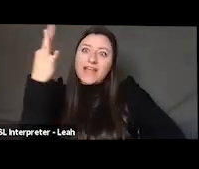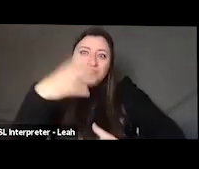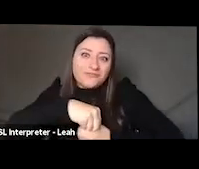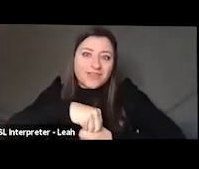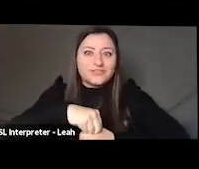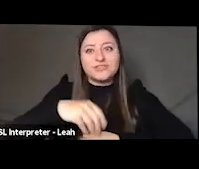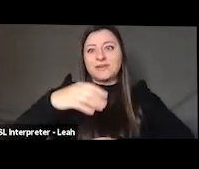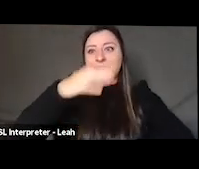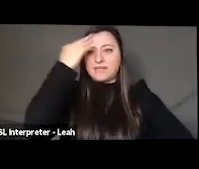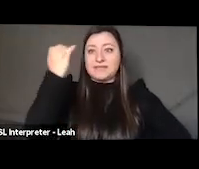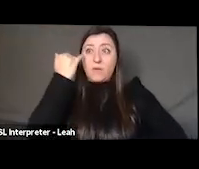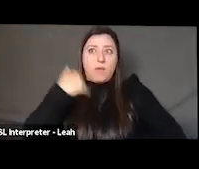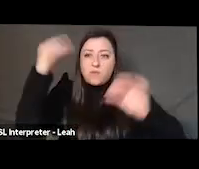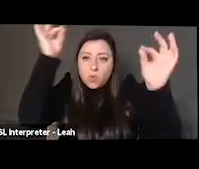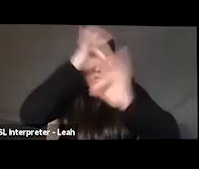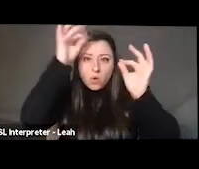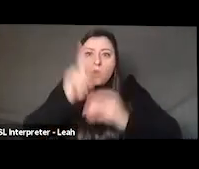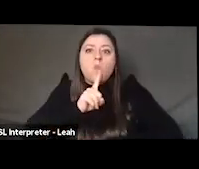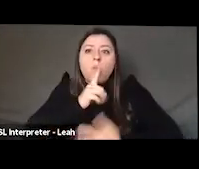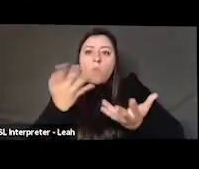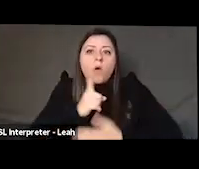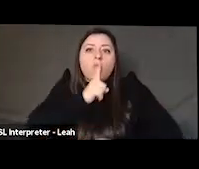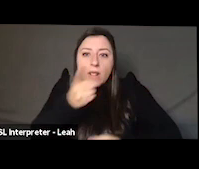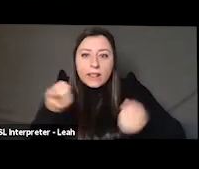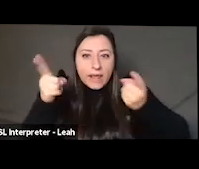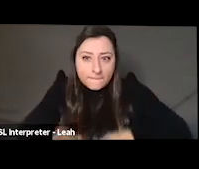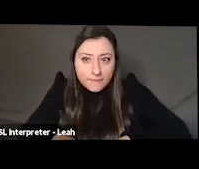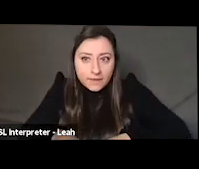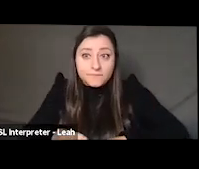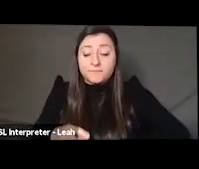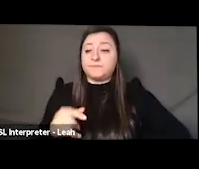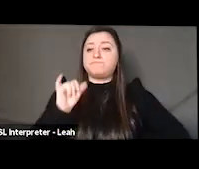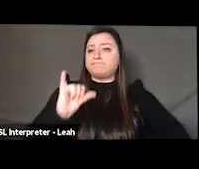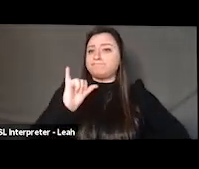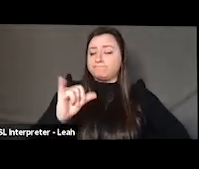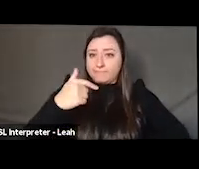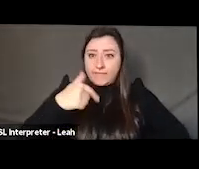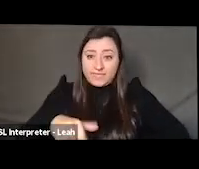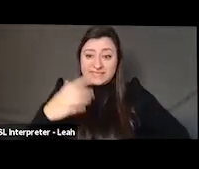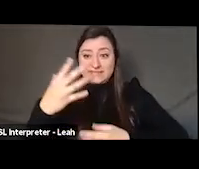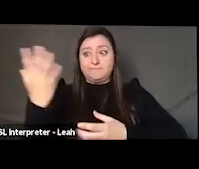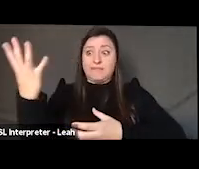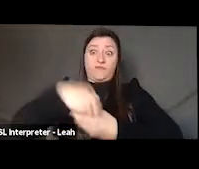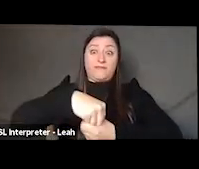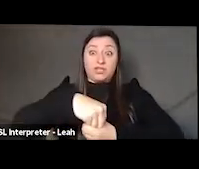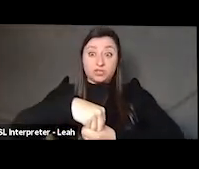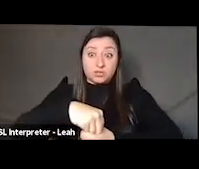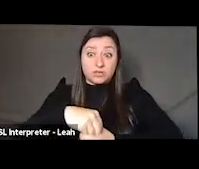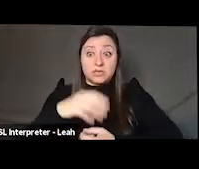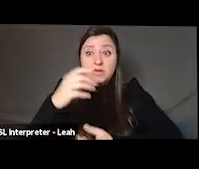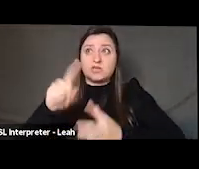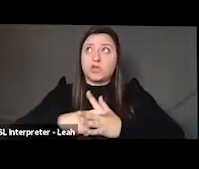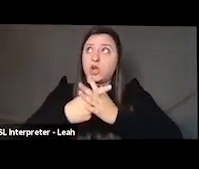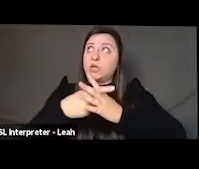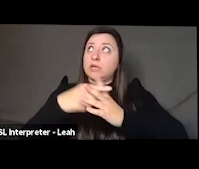because we have no idea what really happened. And it happened to be that this intervention started in